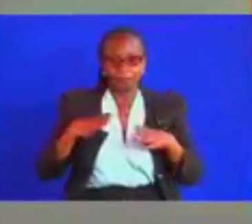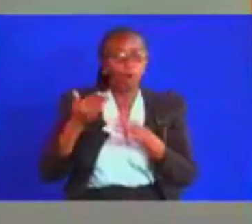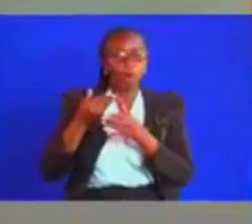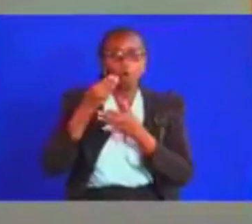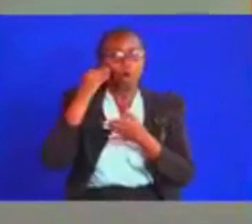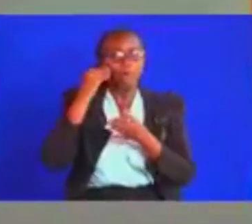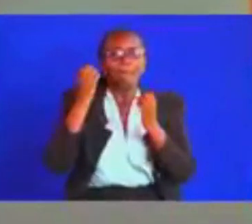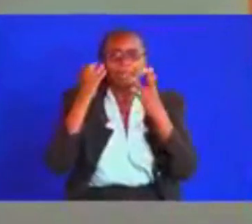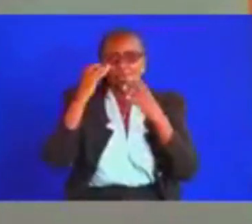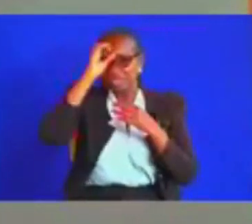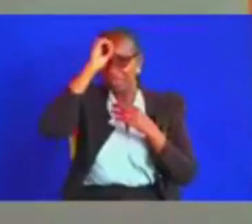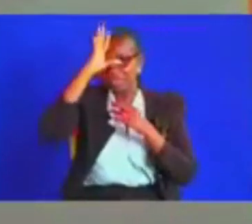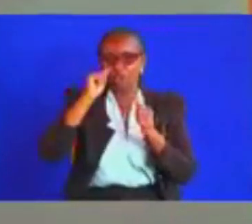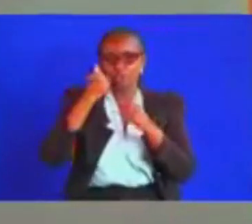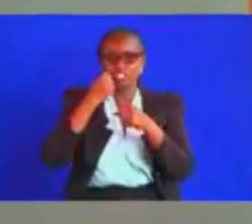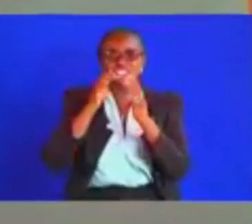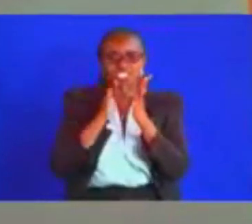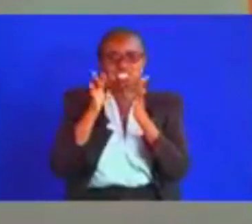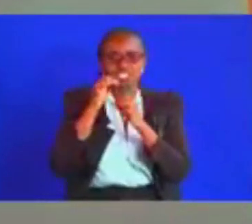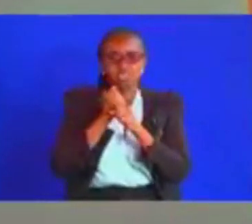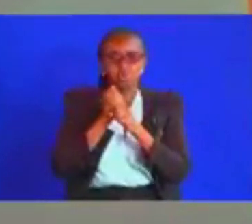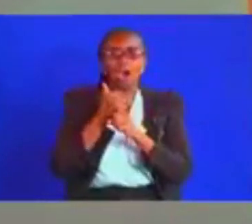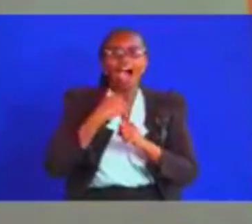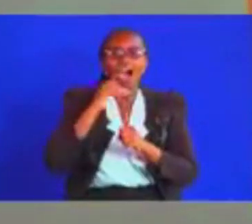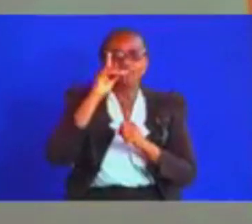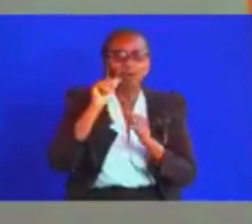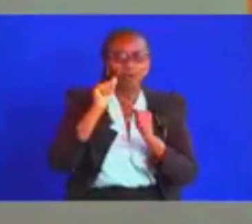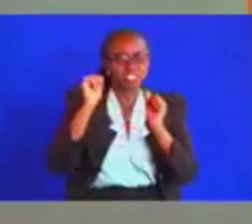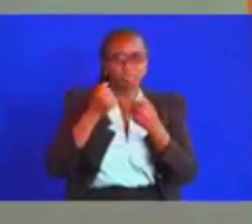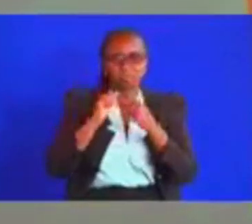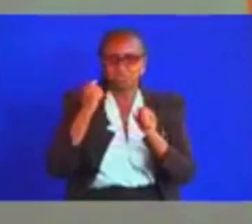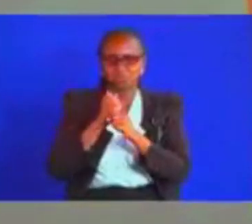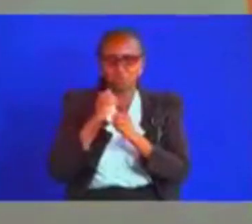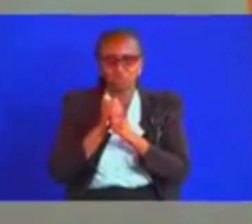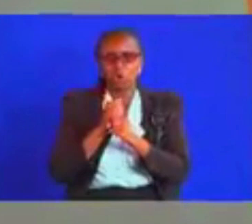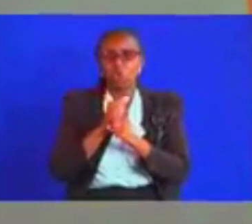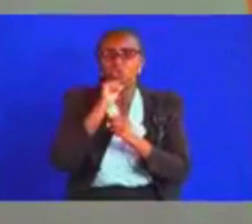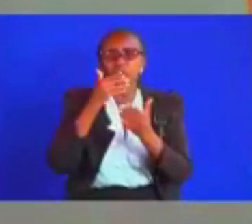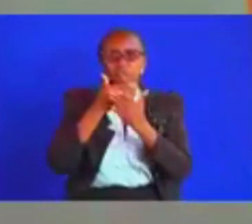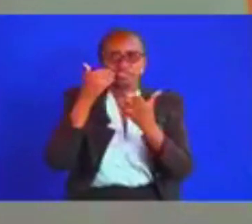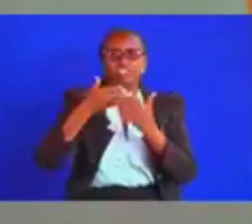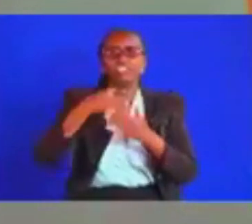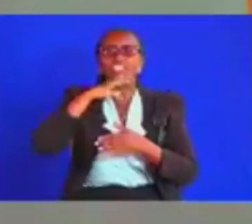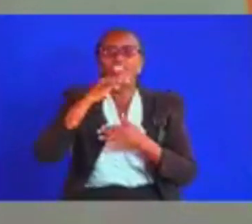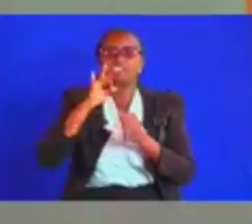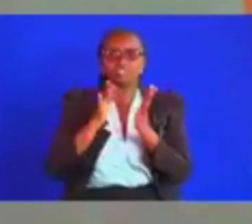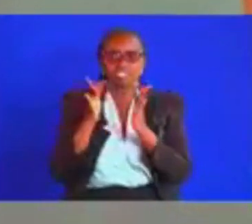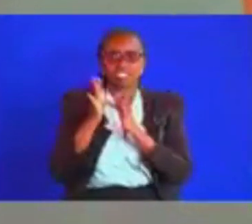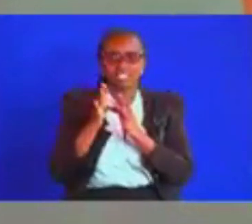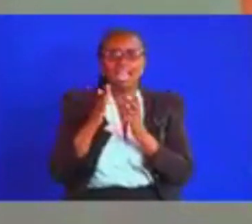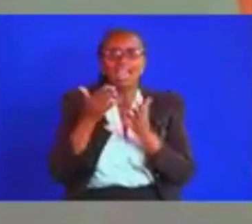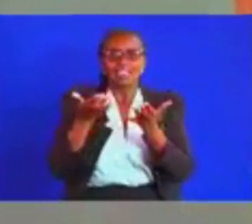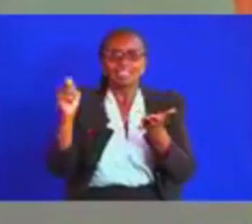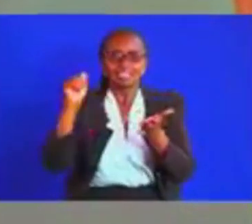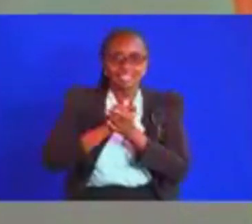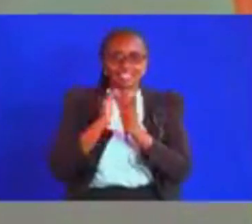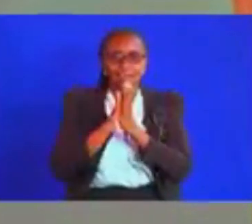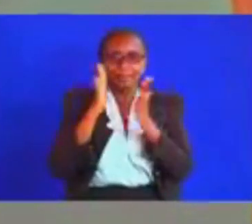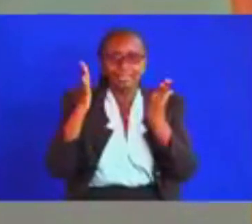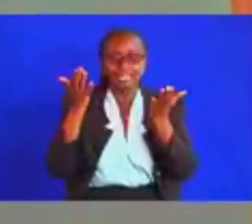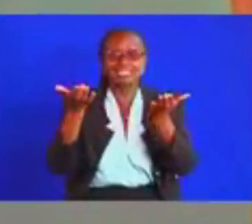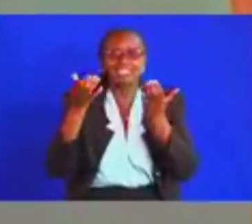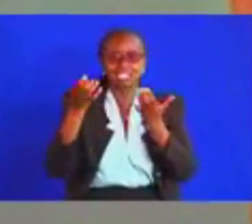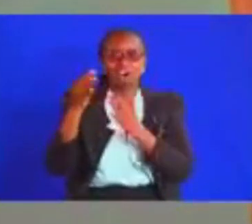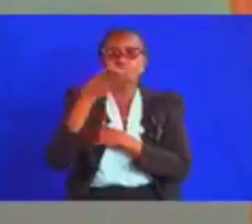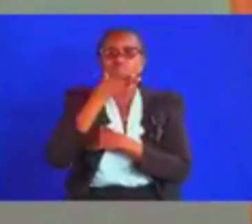Jesus performed, there was one he could not perform, not before his death. And that was the greatest need of man, the